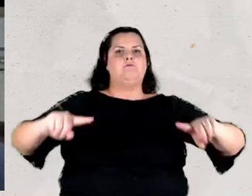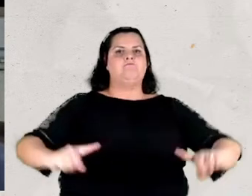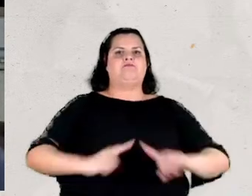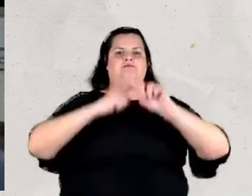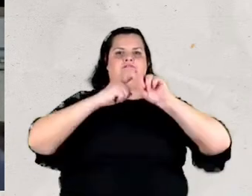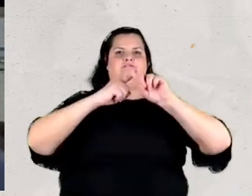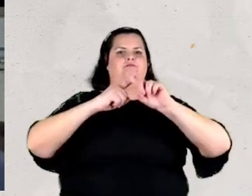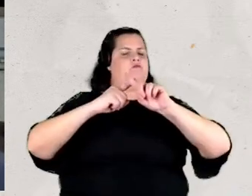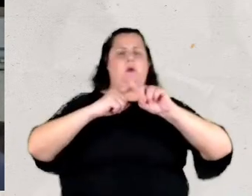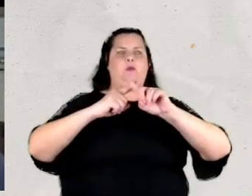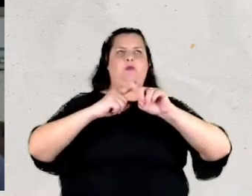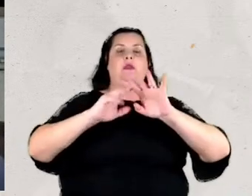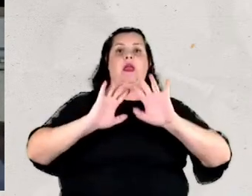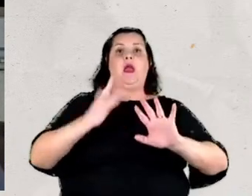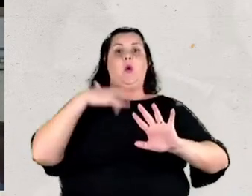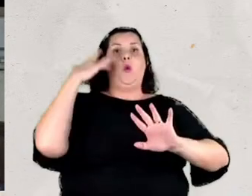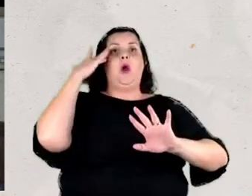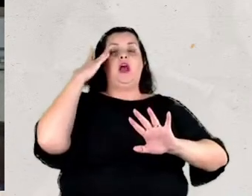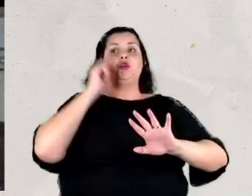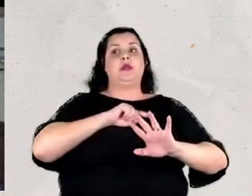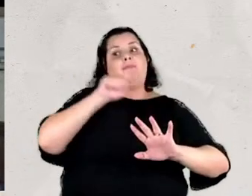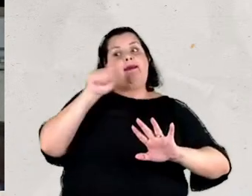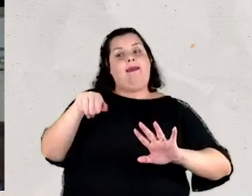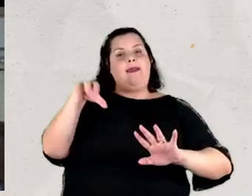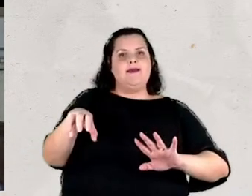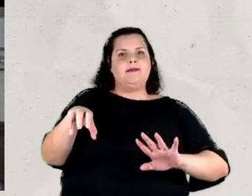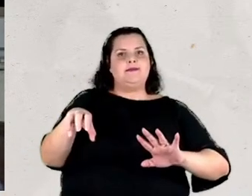the Mediterranean Sea, belongs to them.